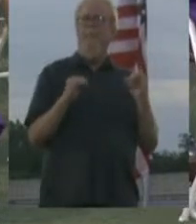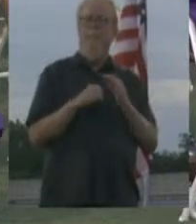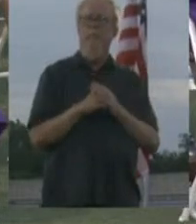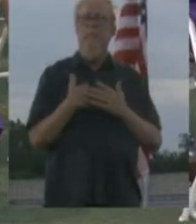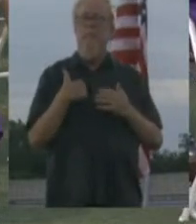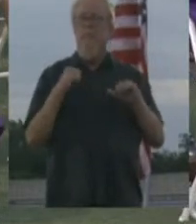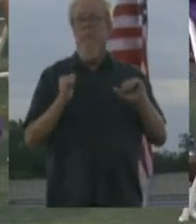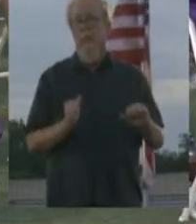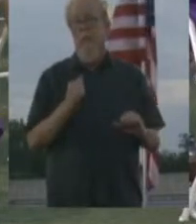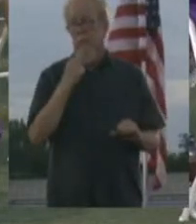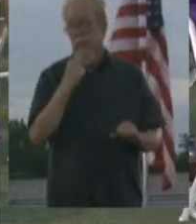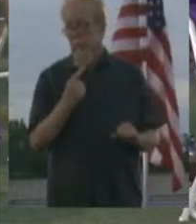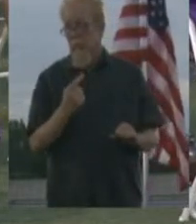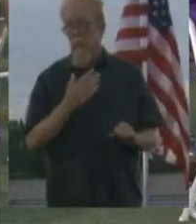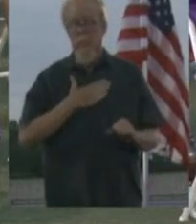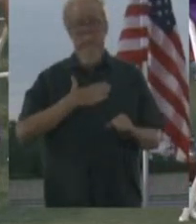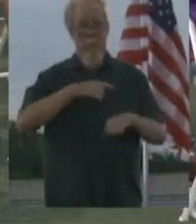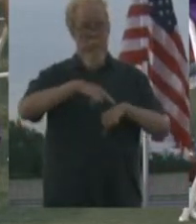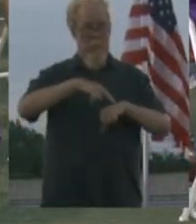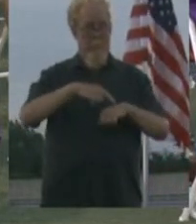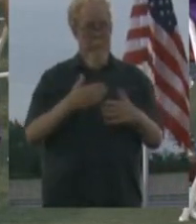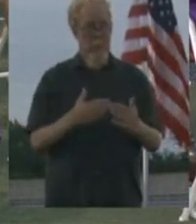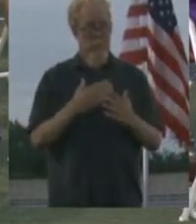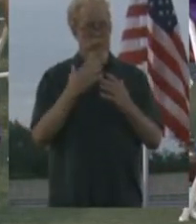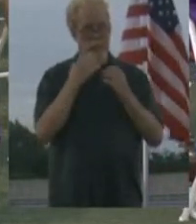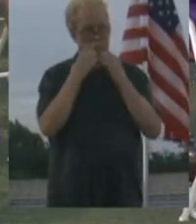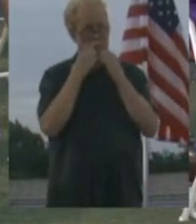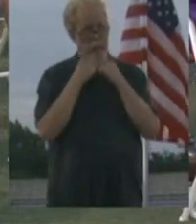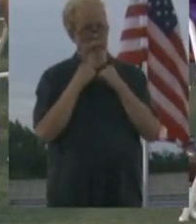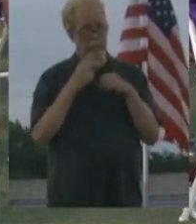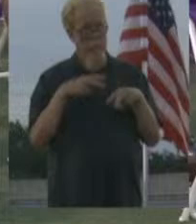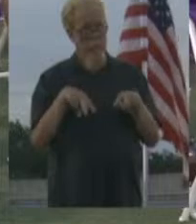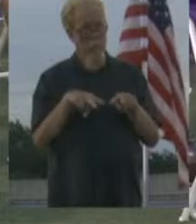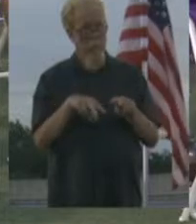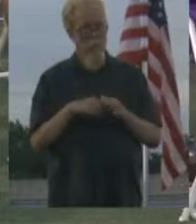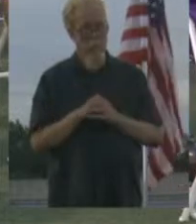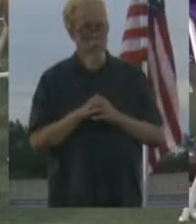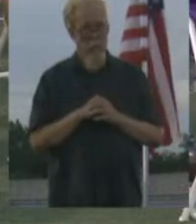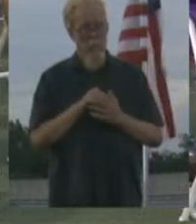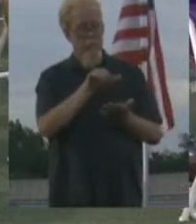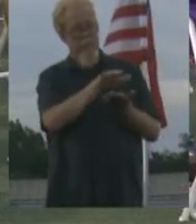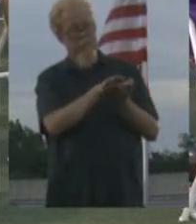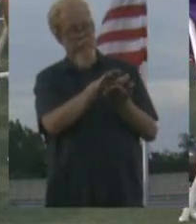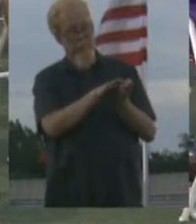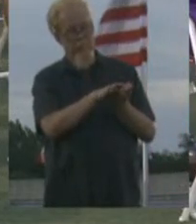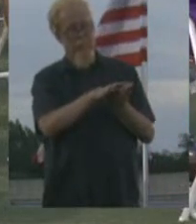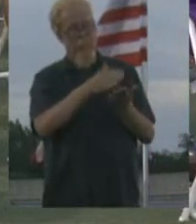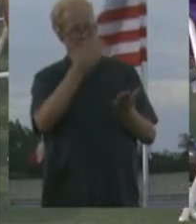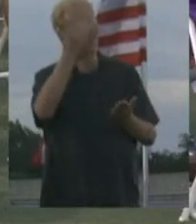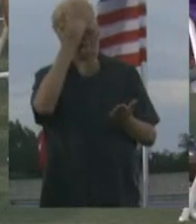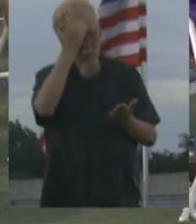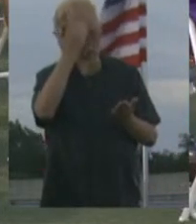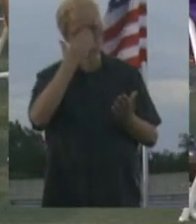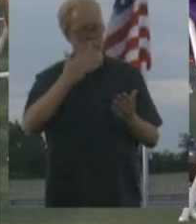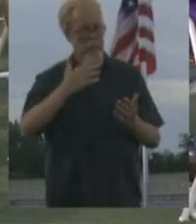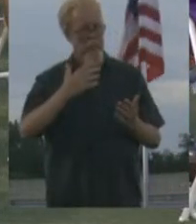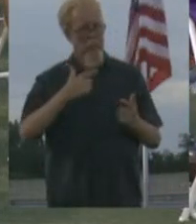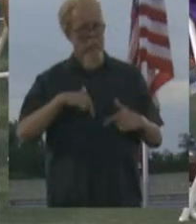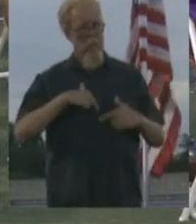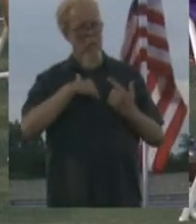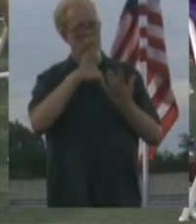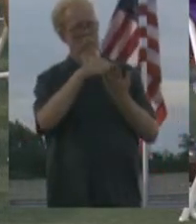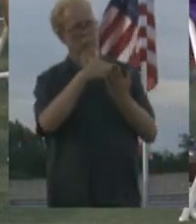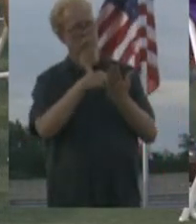my time here has proven to be extremely valuable. The academic knowledge and life lessons I've learned have helped me build